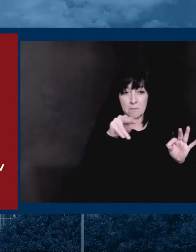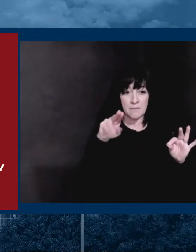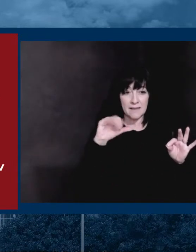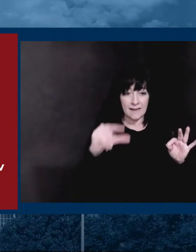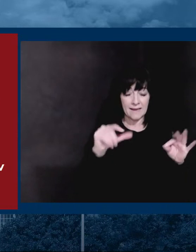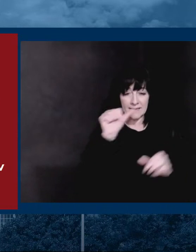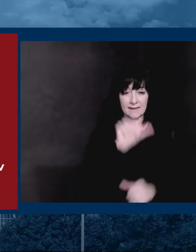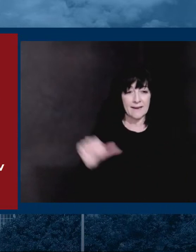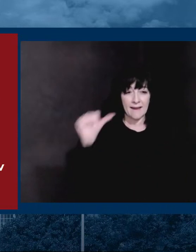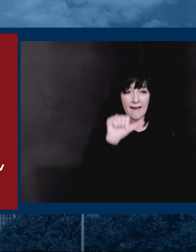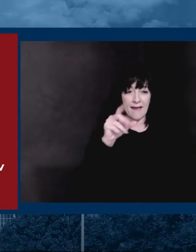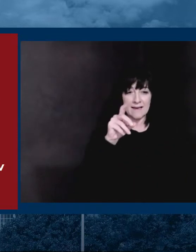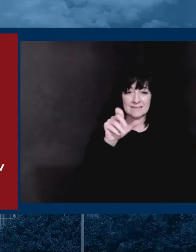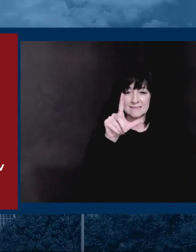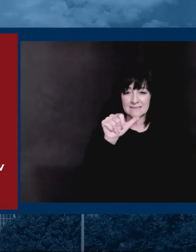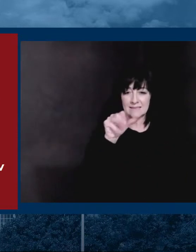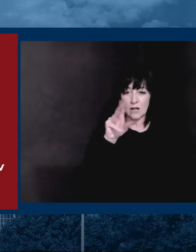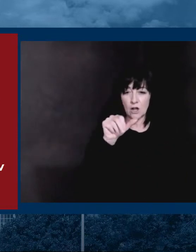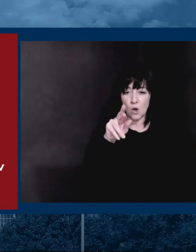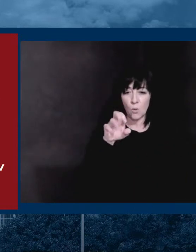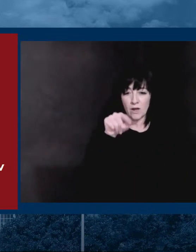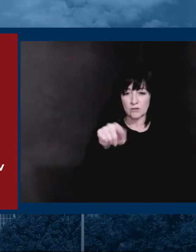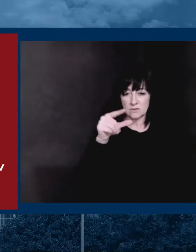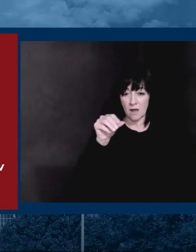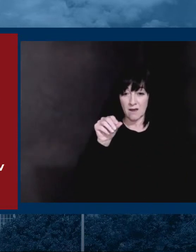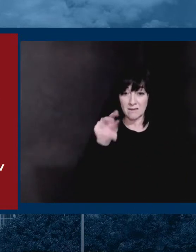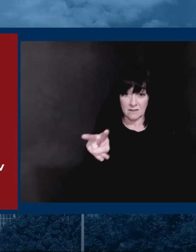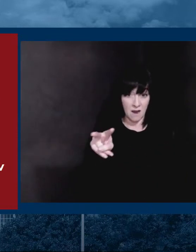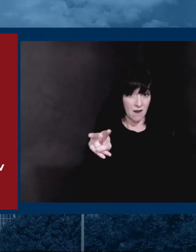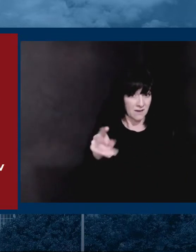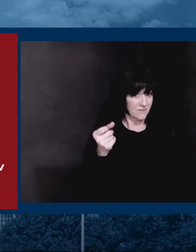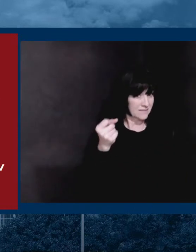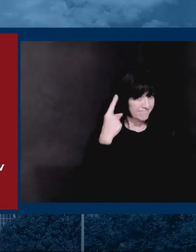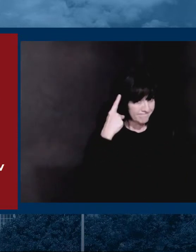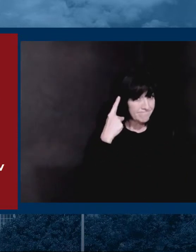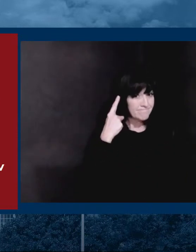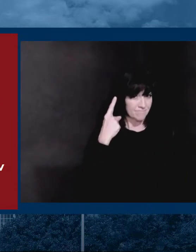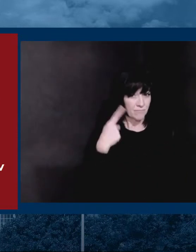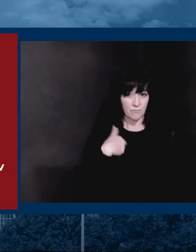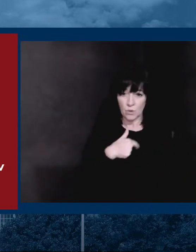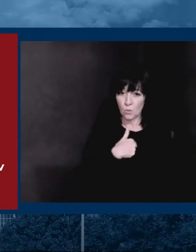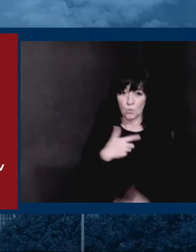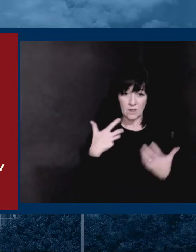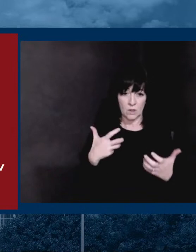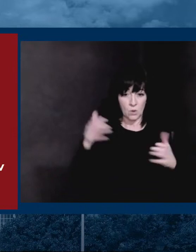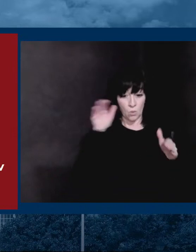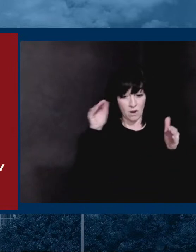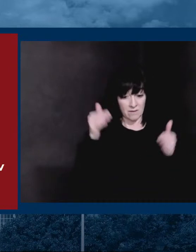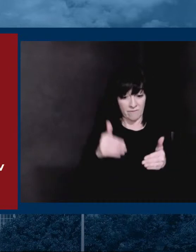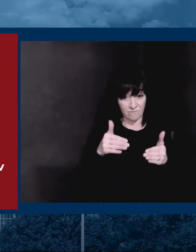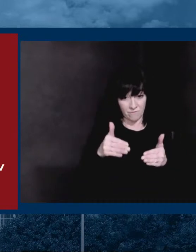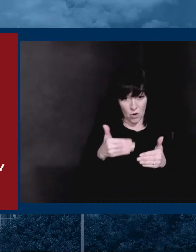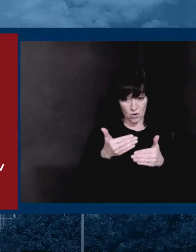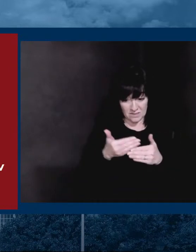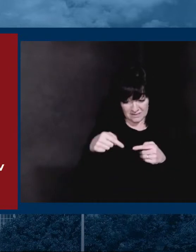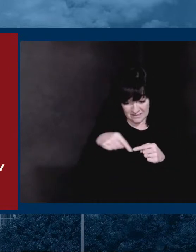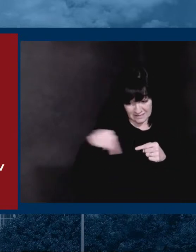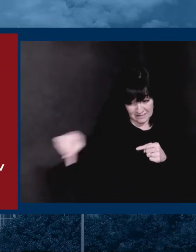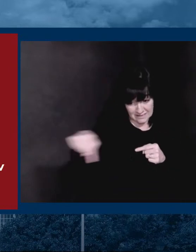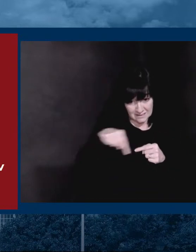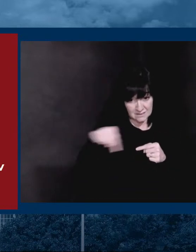vaccination. But again, we are really, really focused, especially for the upcoming 12 days to make sure